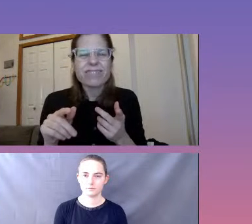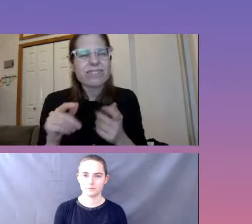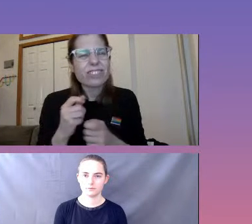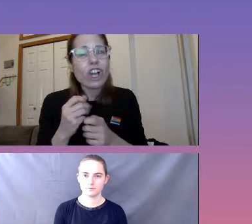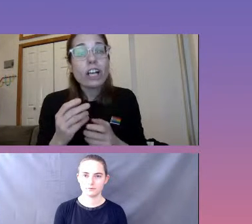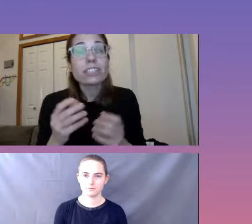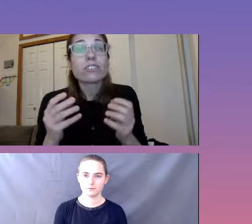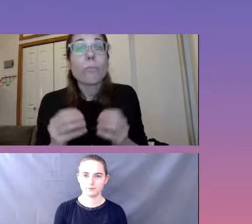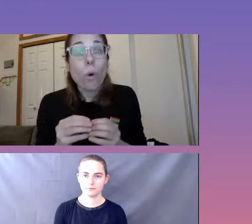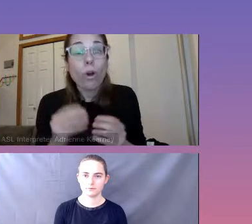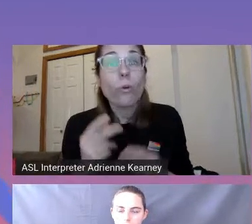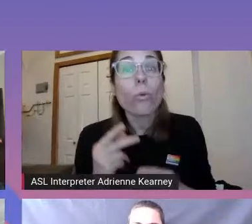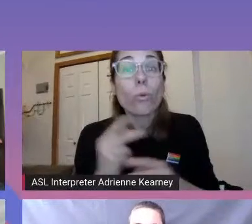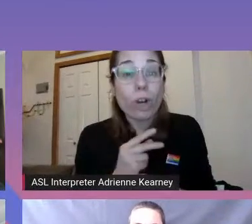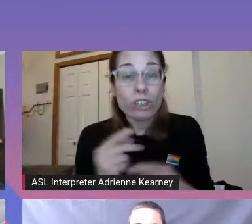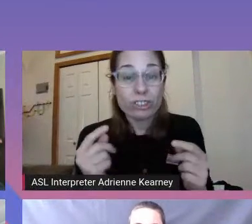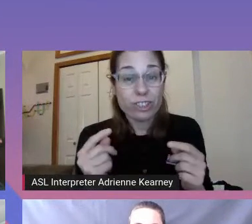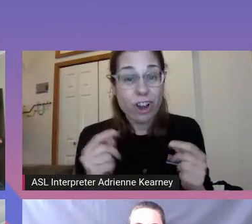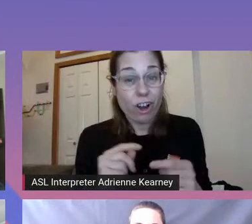tackling this question. It's a great question.